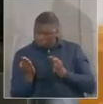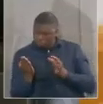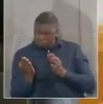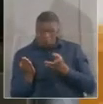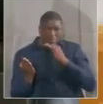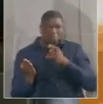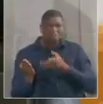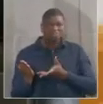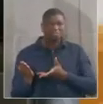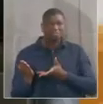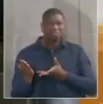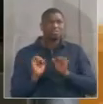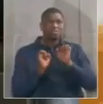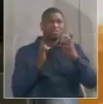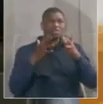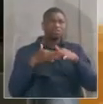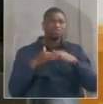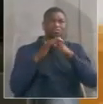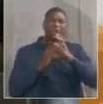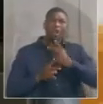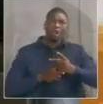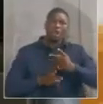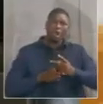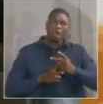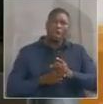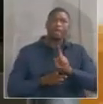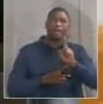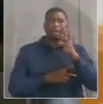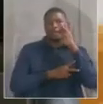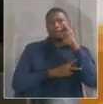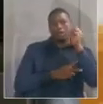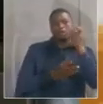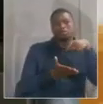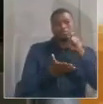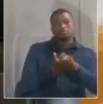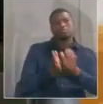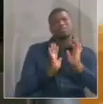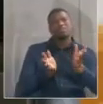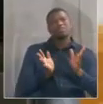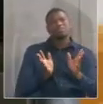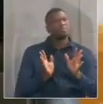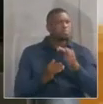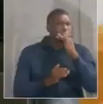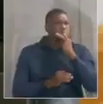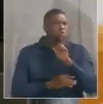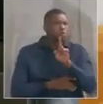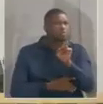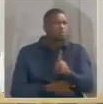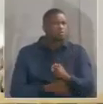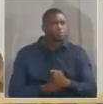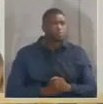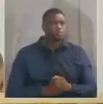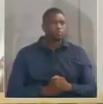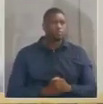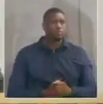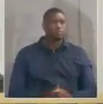mean, General, that you prepared and yet it is signed by General Mkhwanazi?